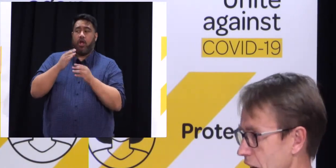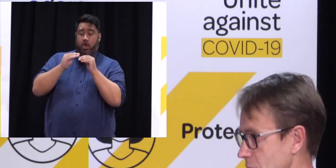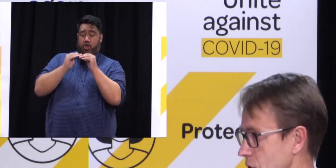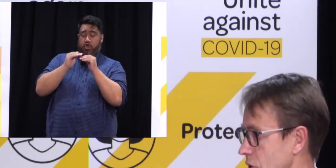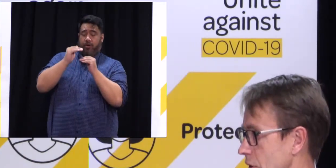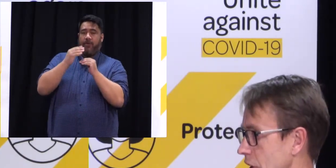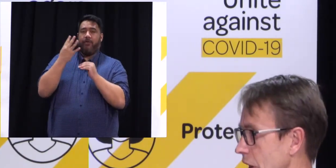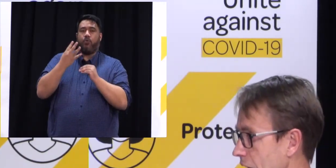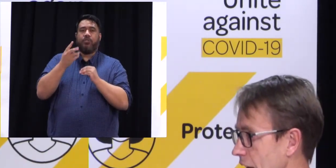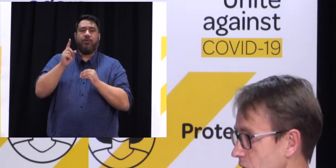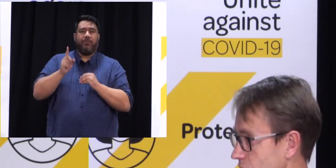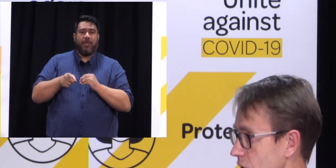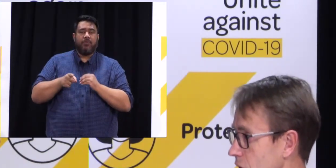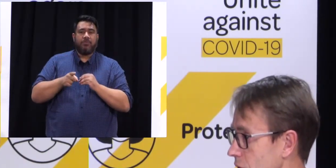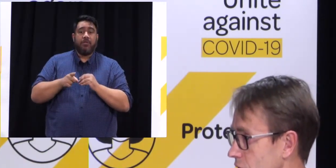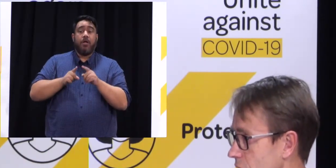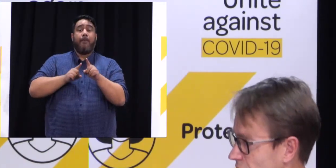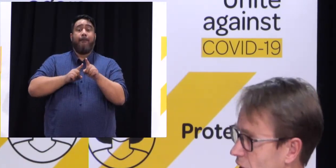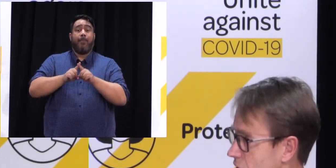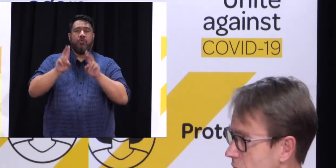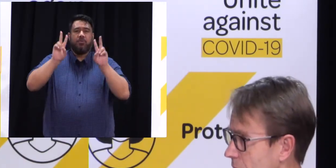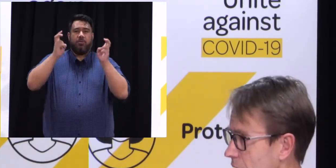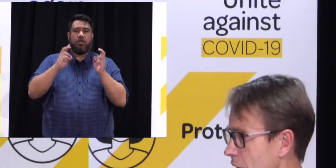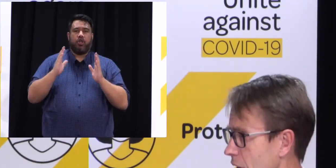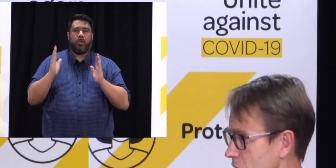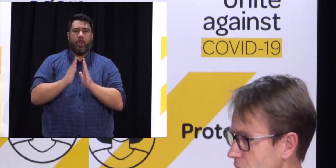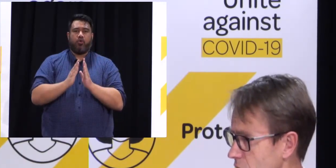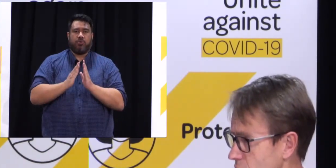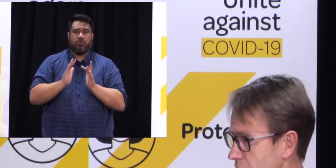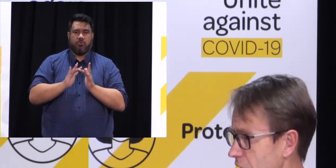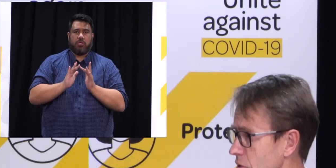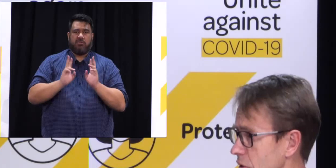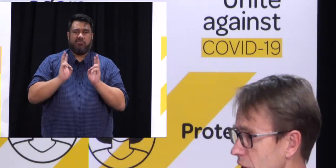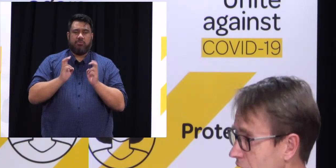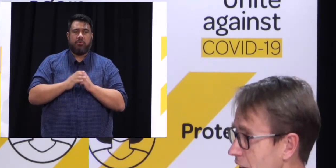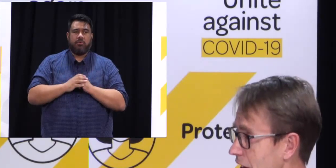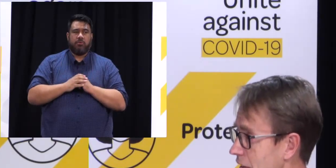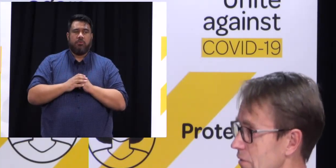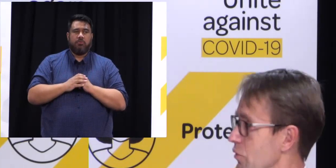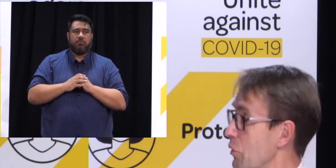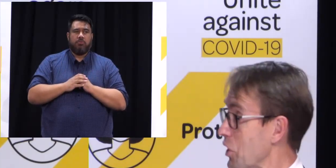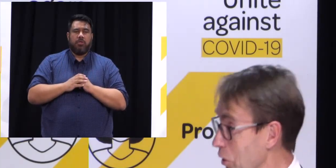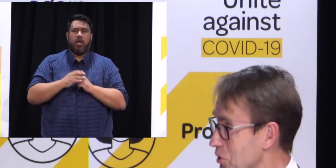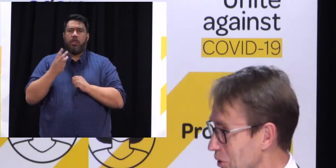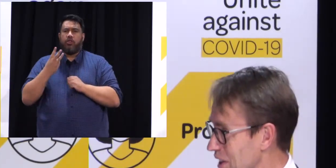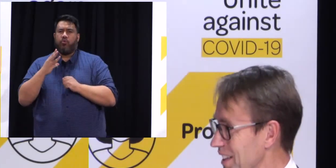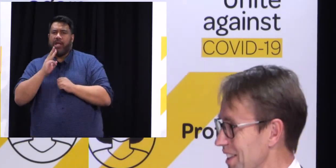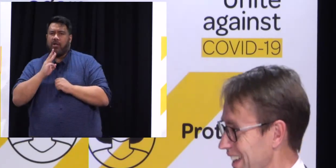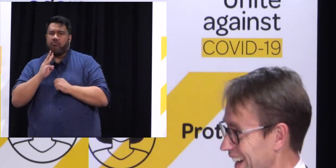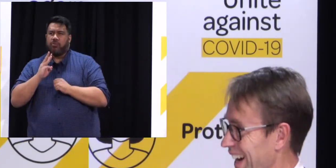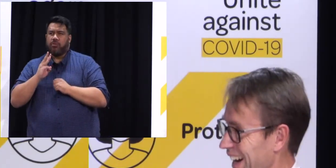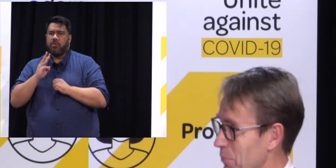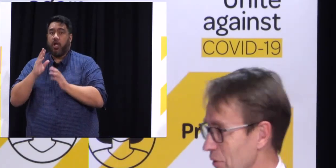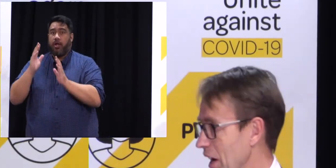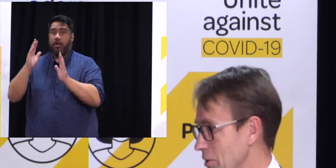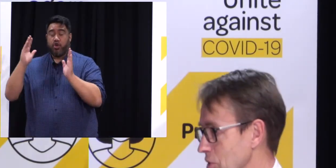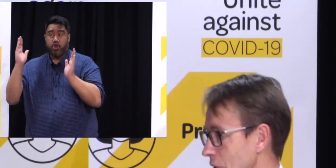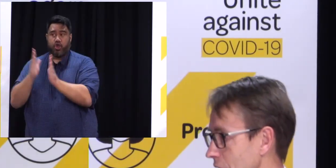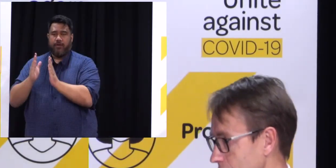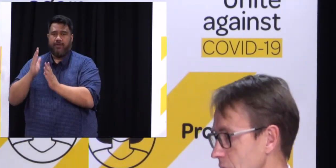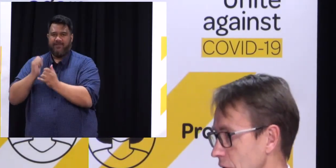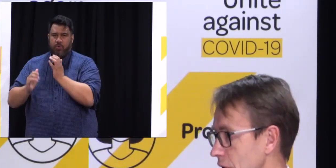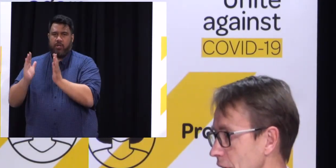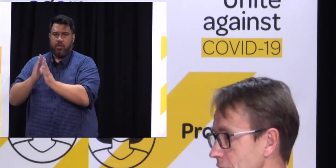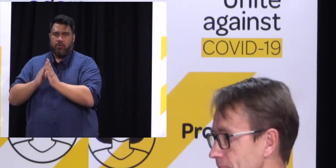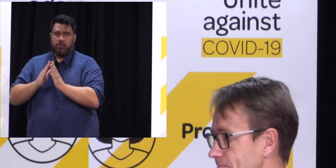the vast majority are considered close contacts. Actually, there's about just over 300 that are very close contacts, but the vast